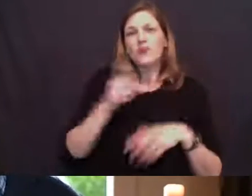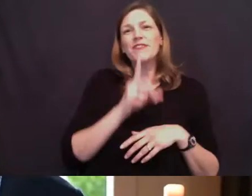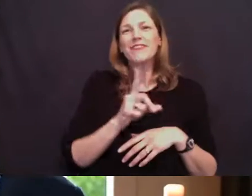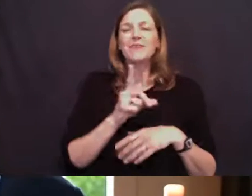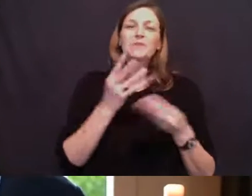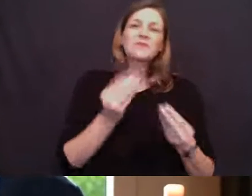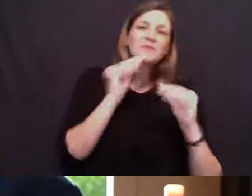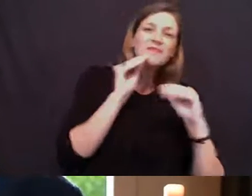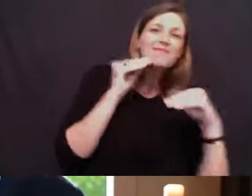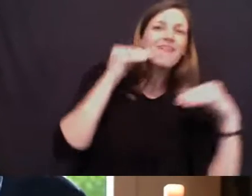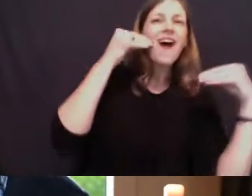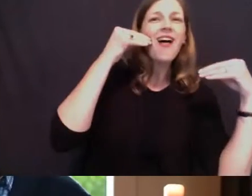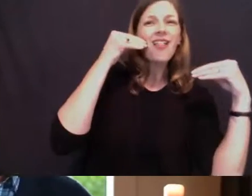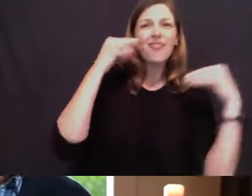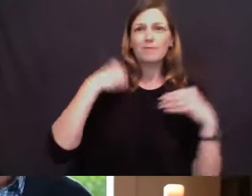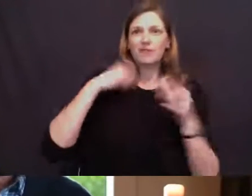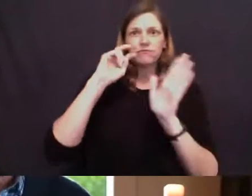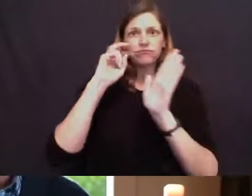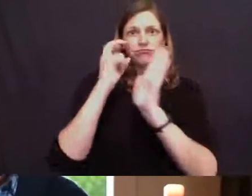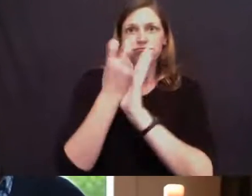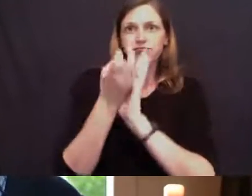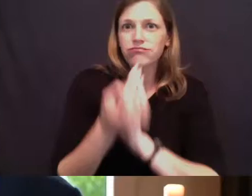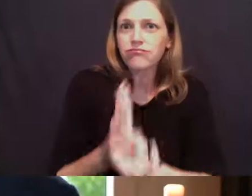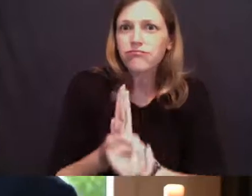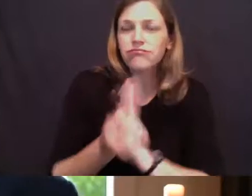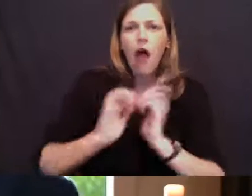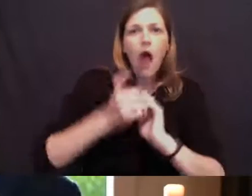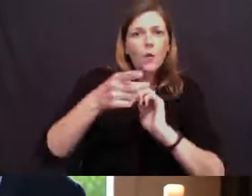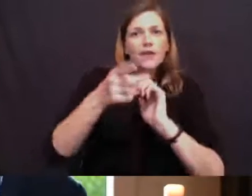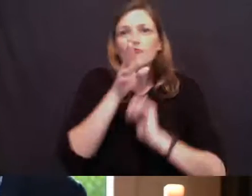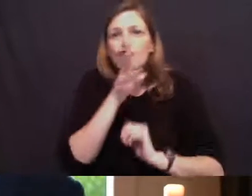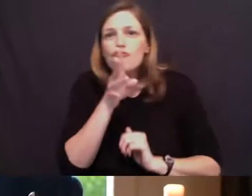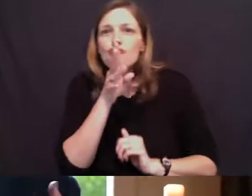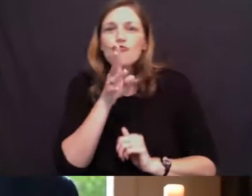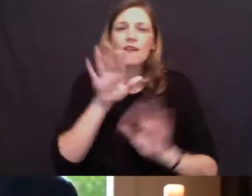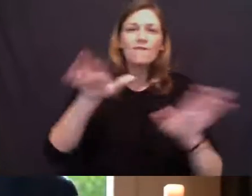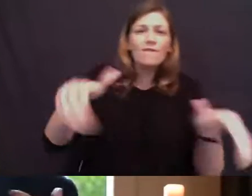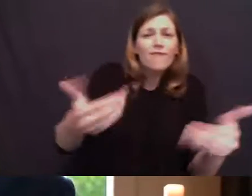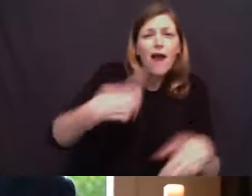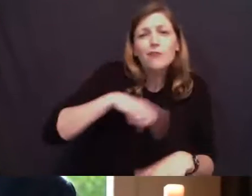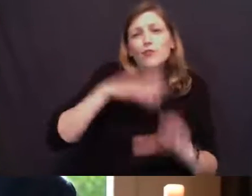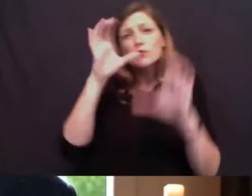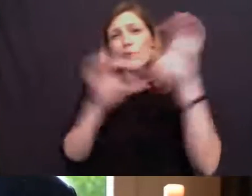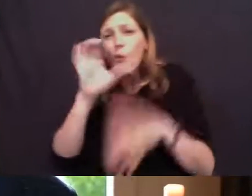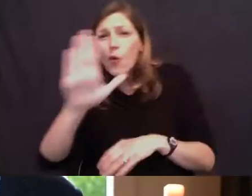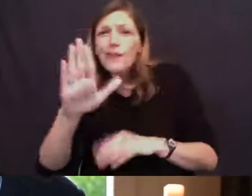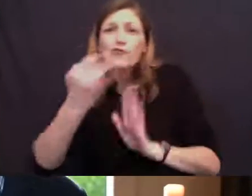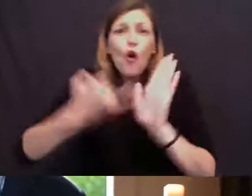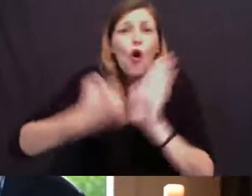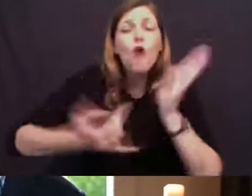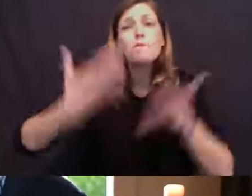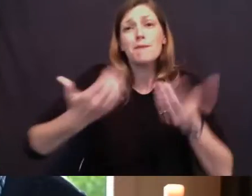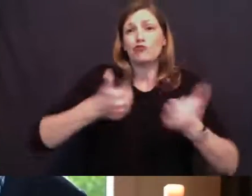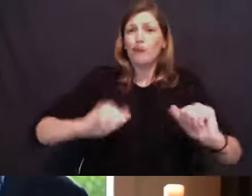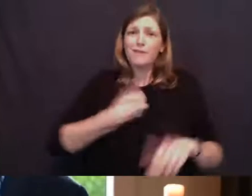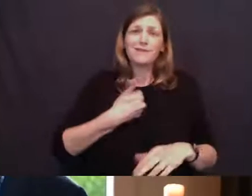smile, and he would draw me in just by the way he talked, and he would invite us to explore his art and even try to do it on our own,